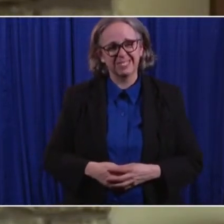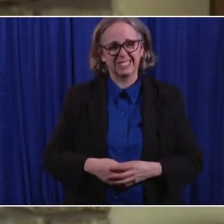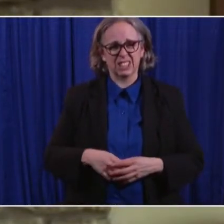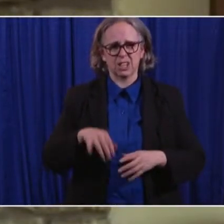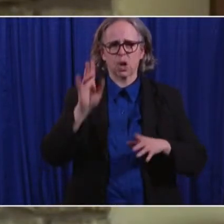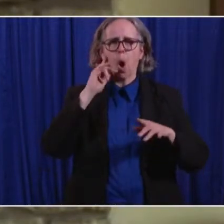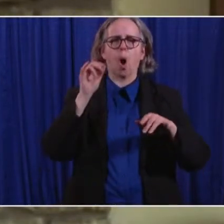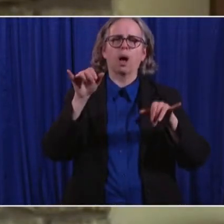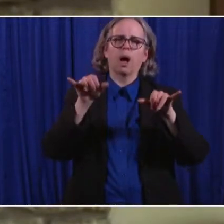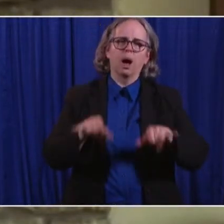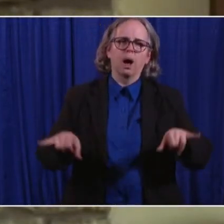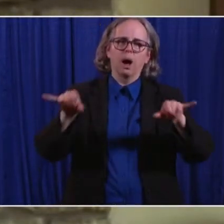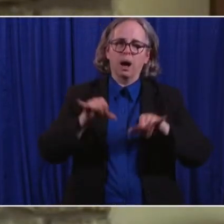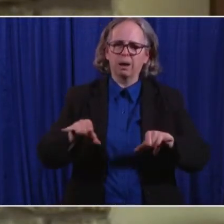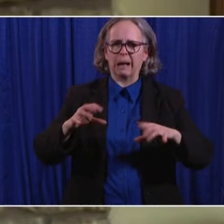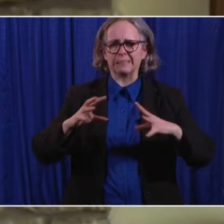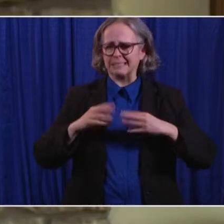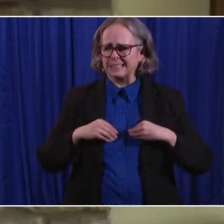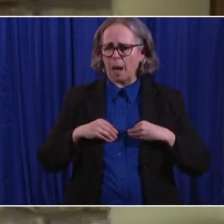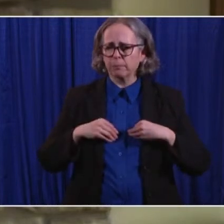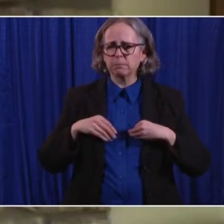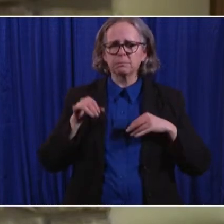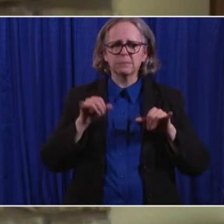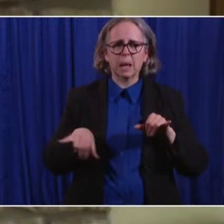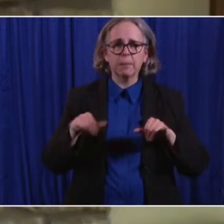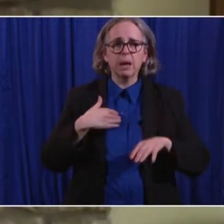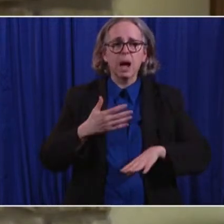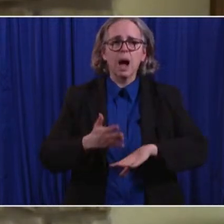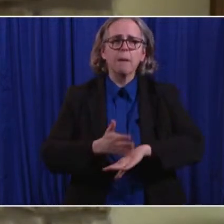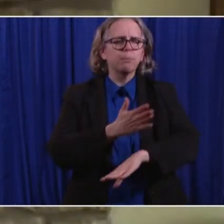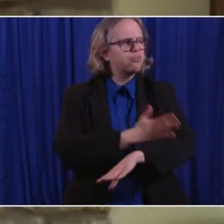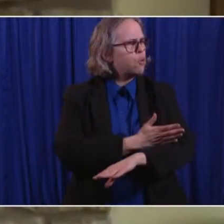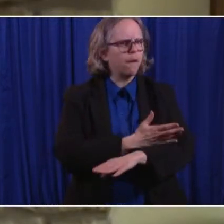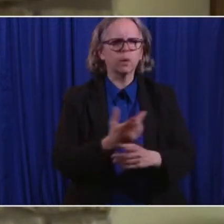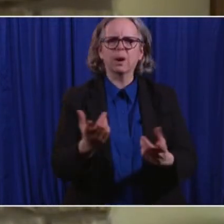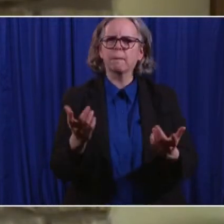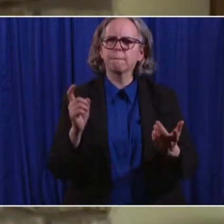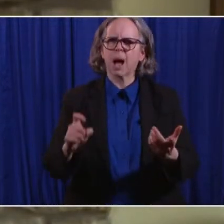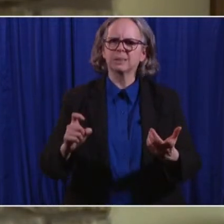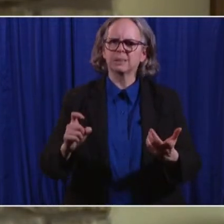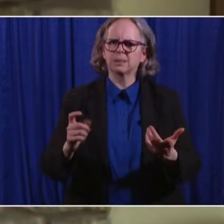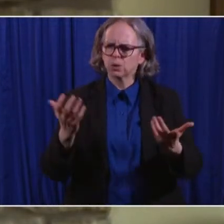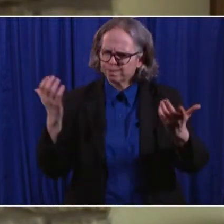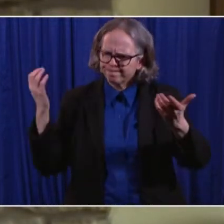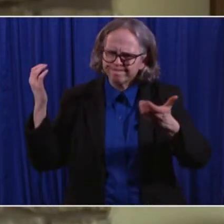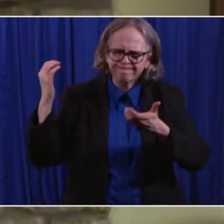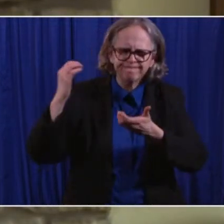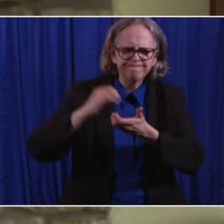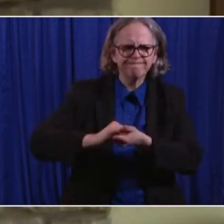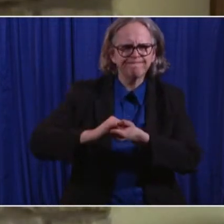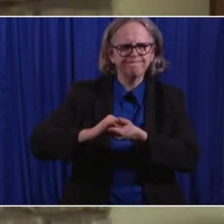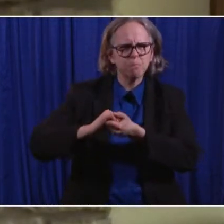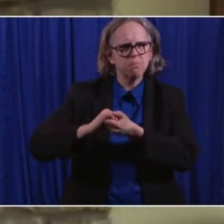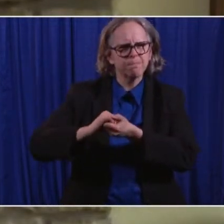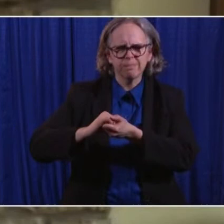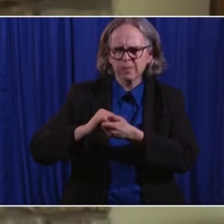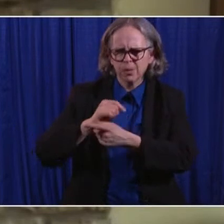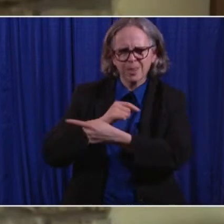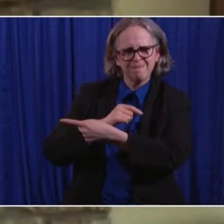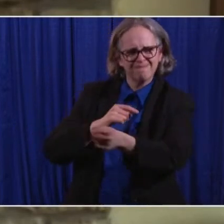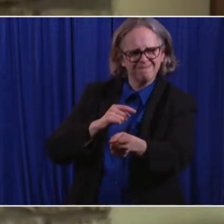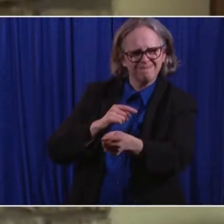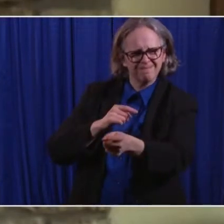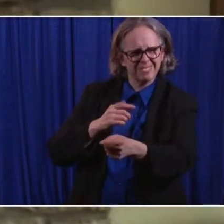working with people. And I still hold out some hope that we will be able to do this with the